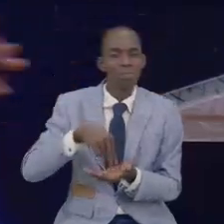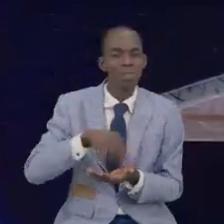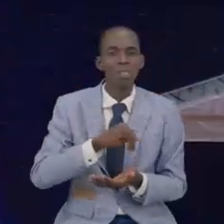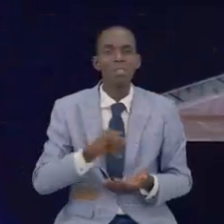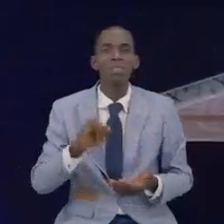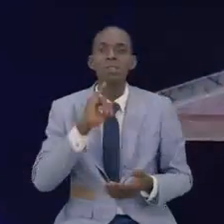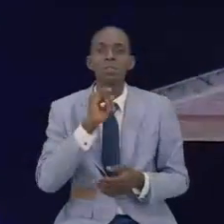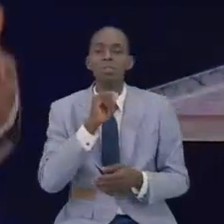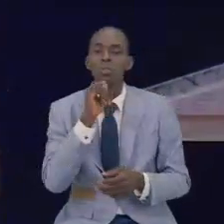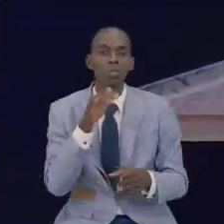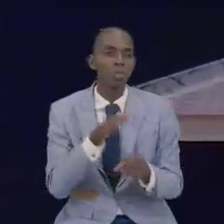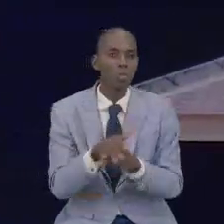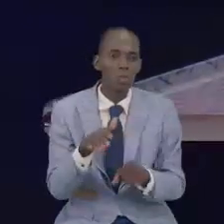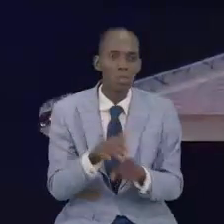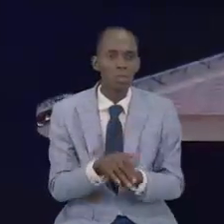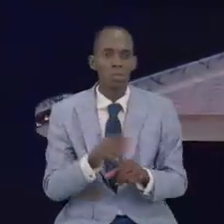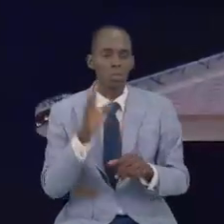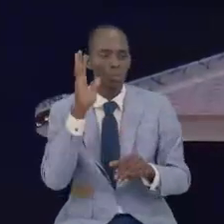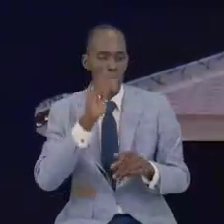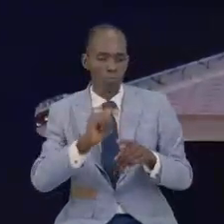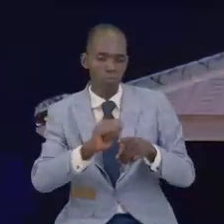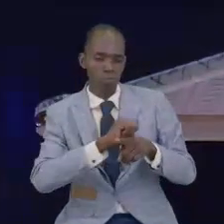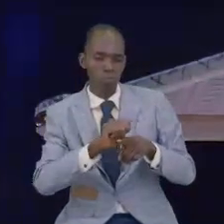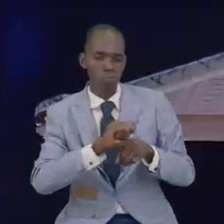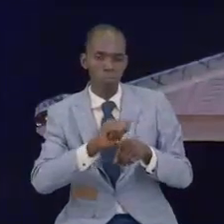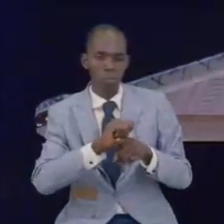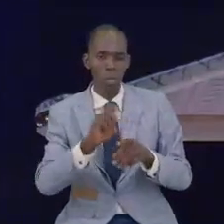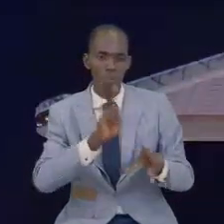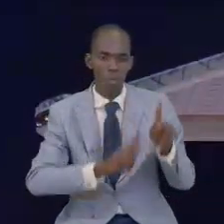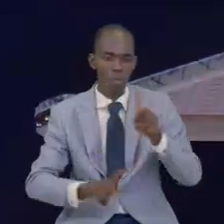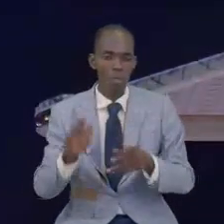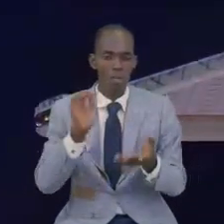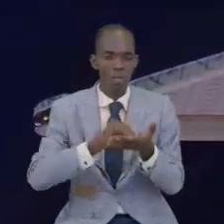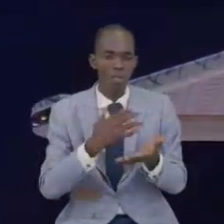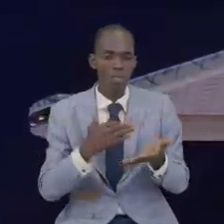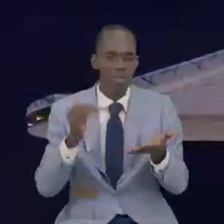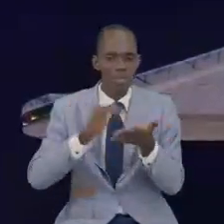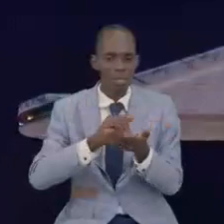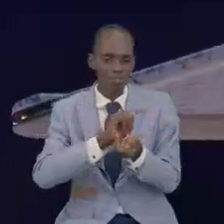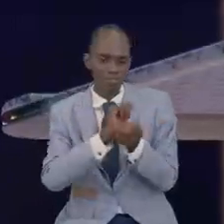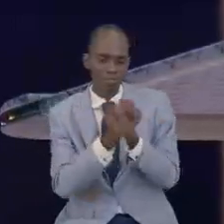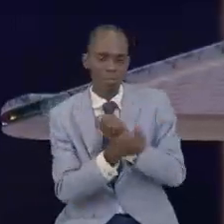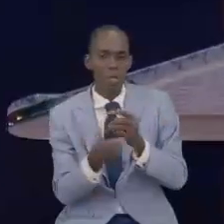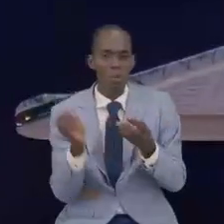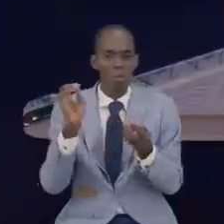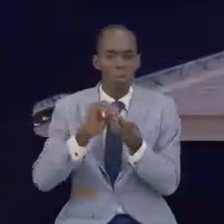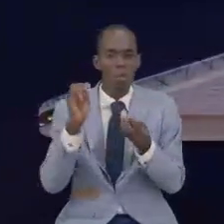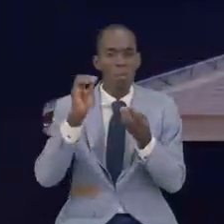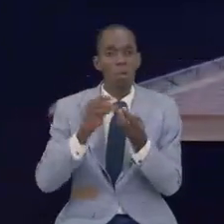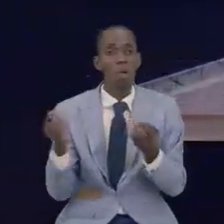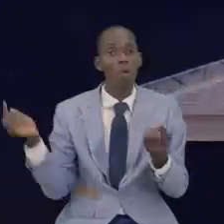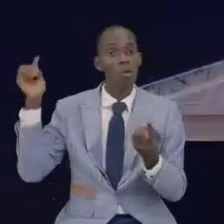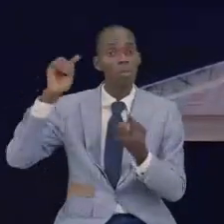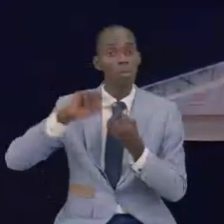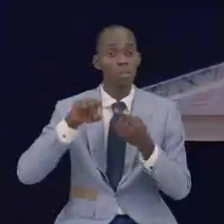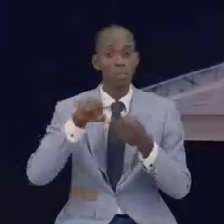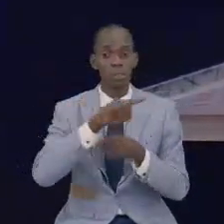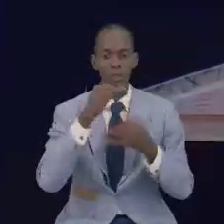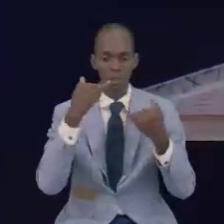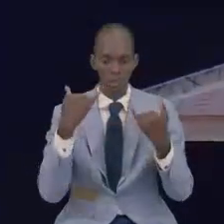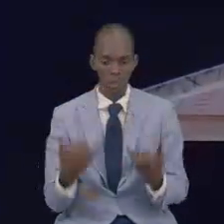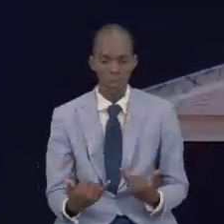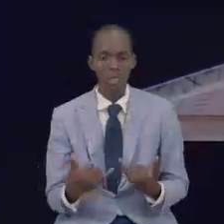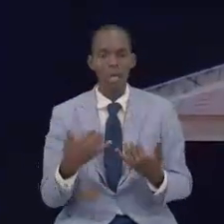not enough. They will train them again and teach them more and transform them more, until now they have the